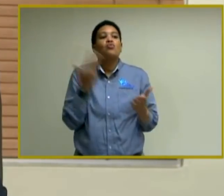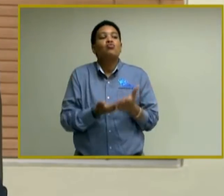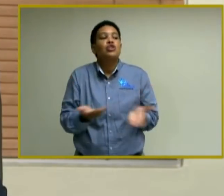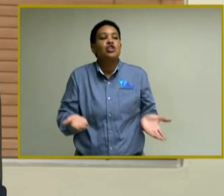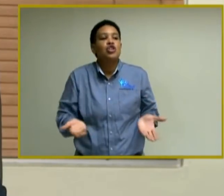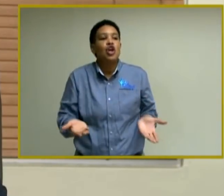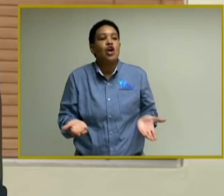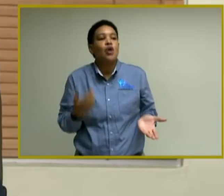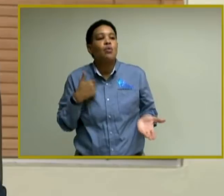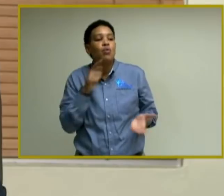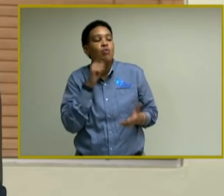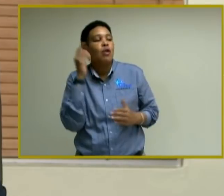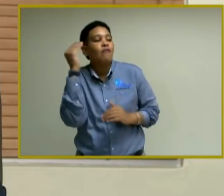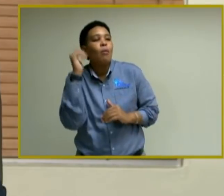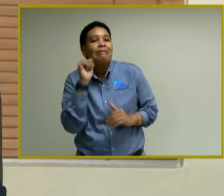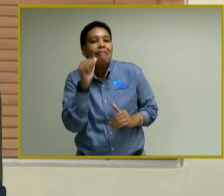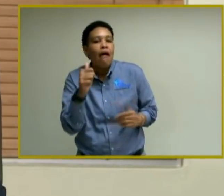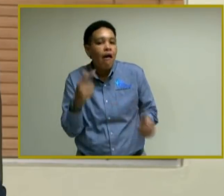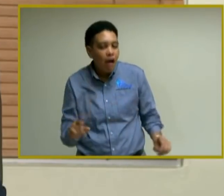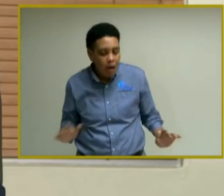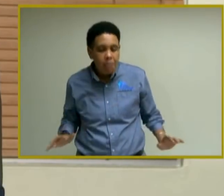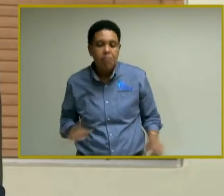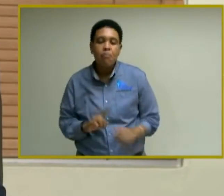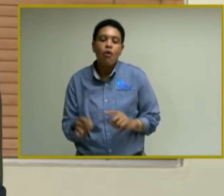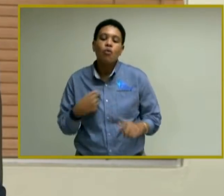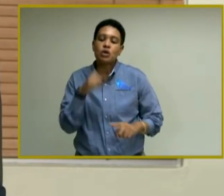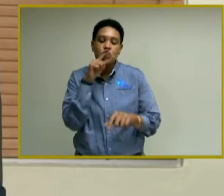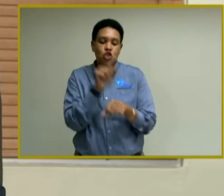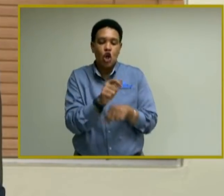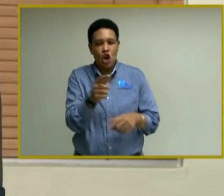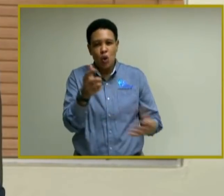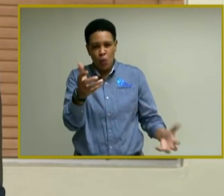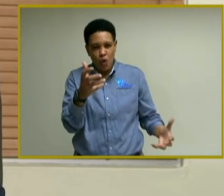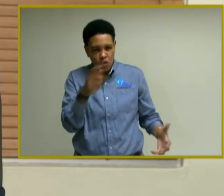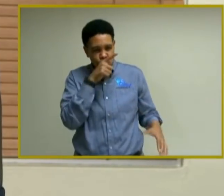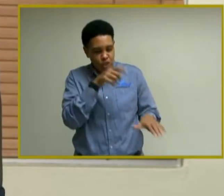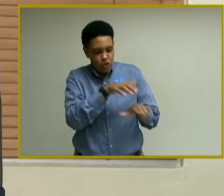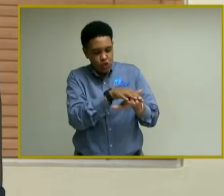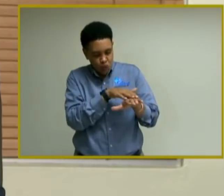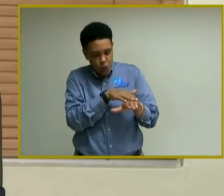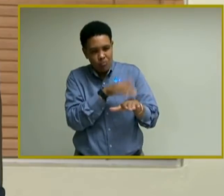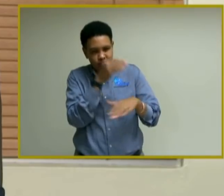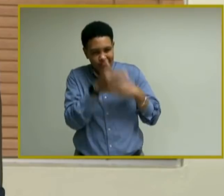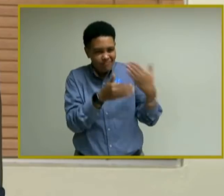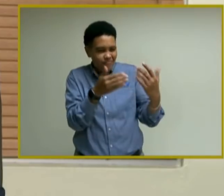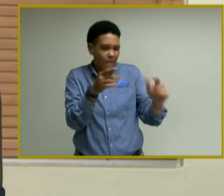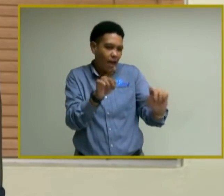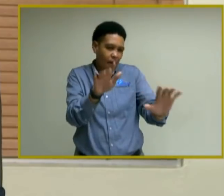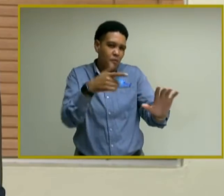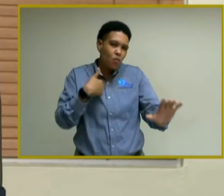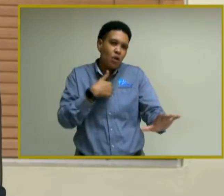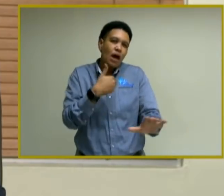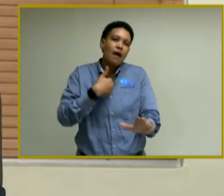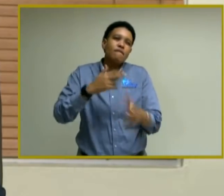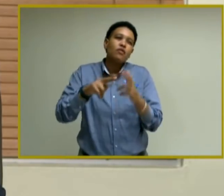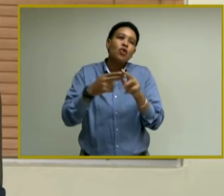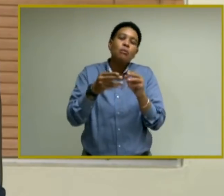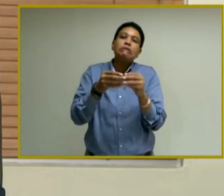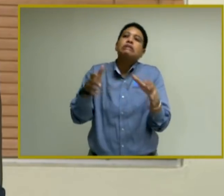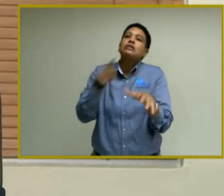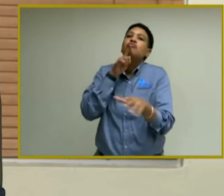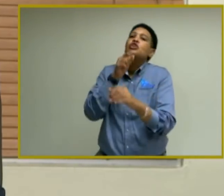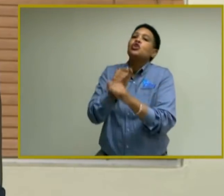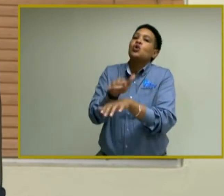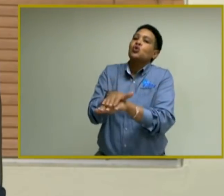have hoped not. But we certainly want to slow down. We have been the number of cases have